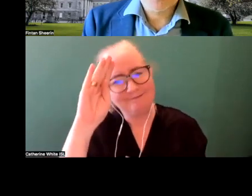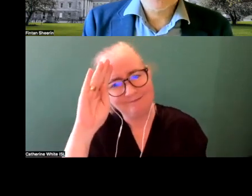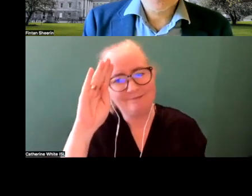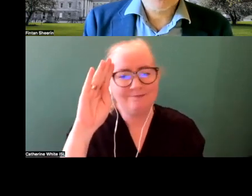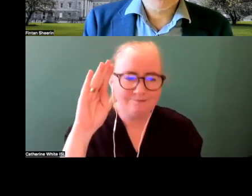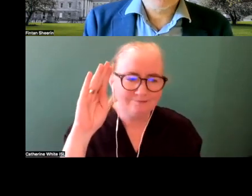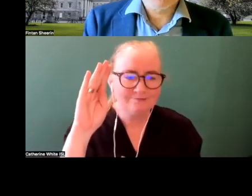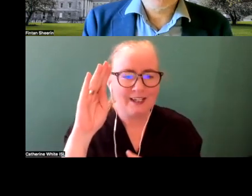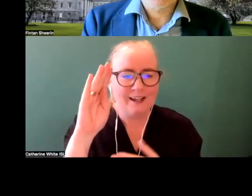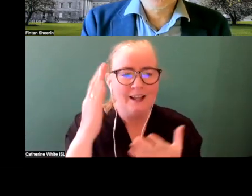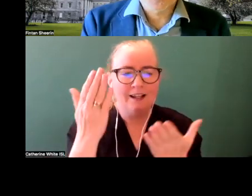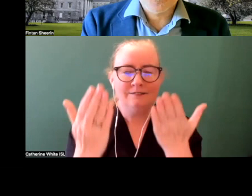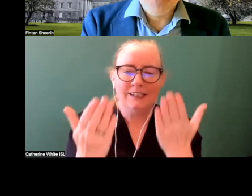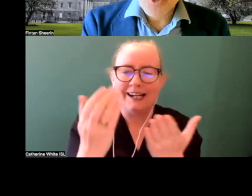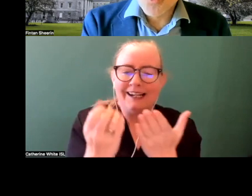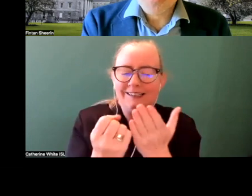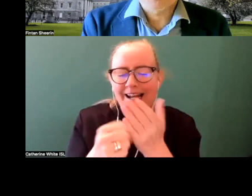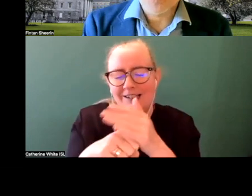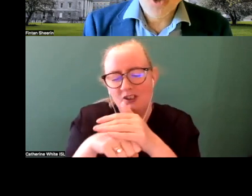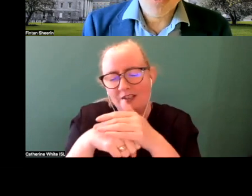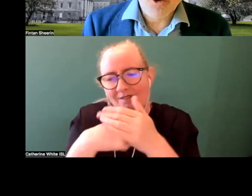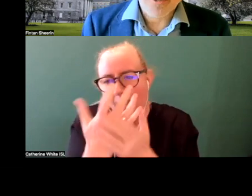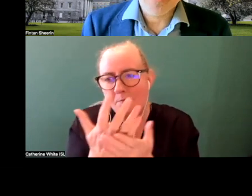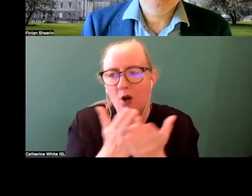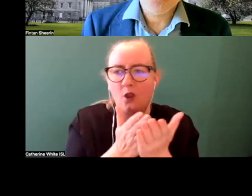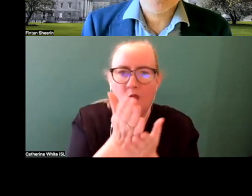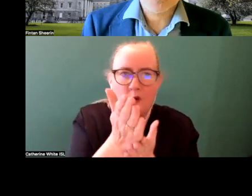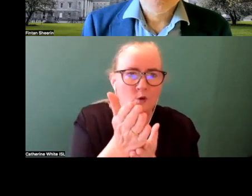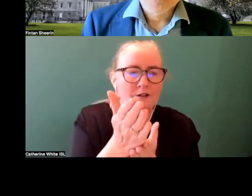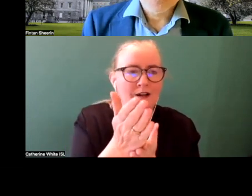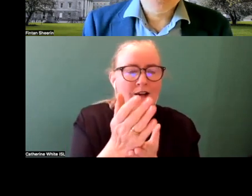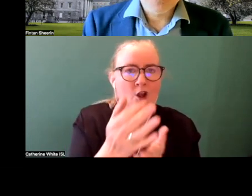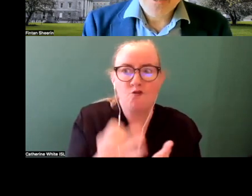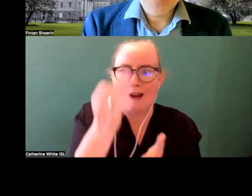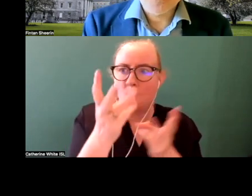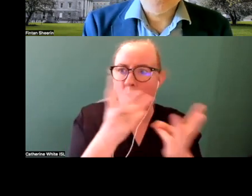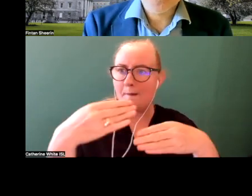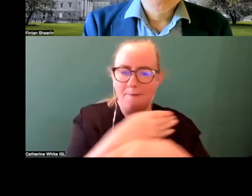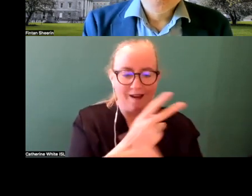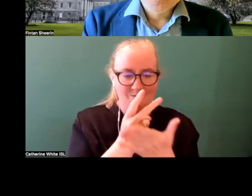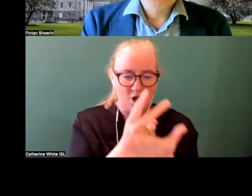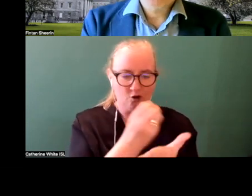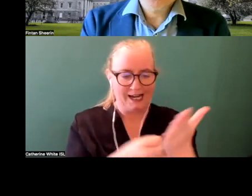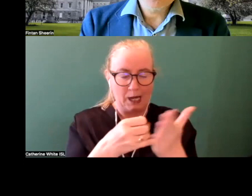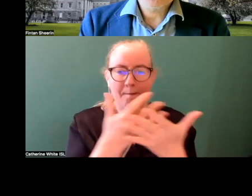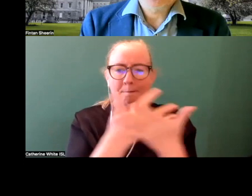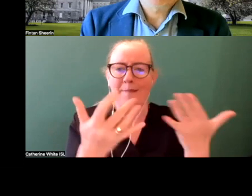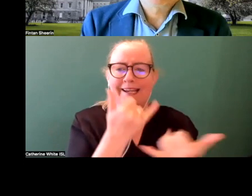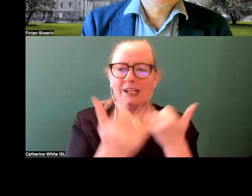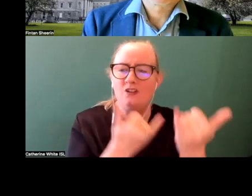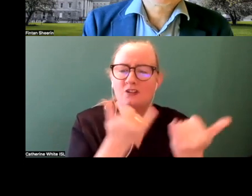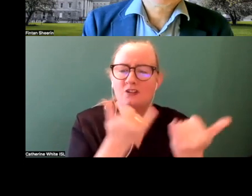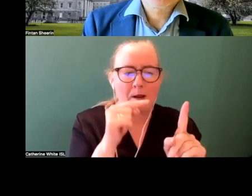developed through the great work of voluntary organizations through many years, but it didn't